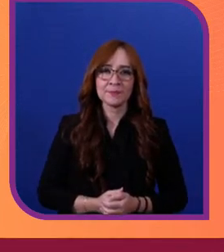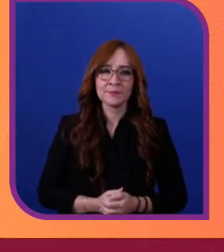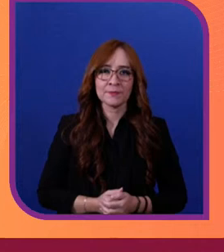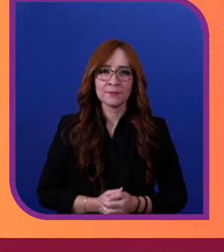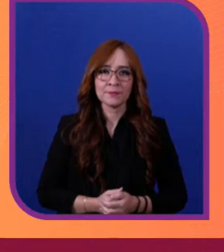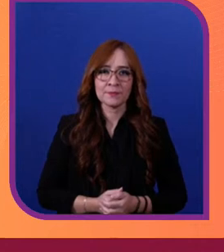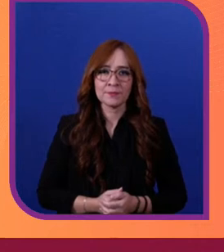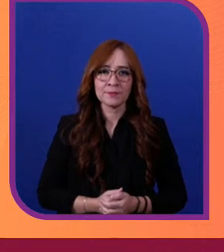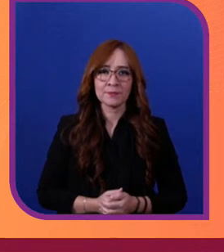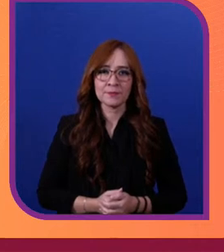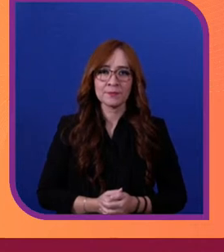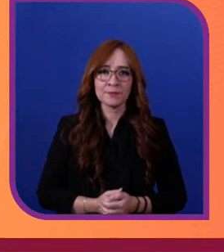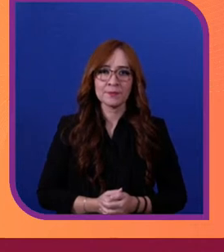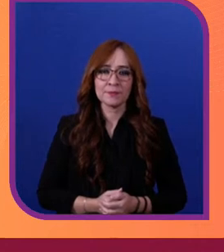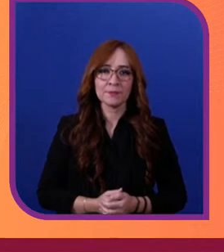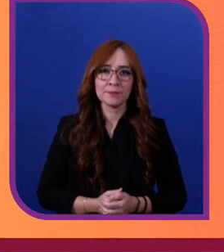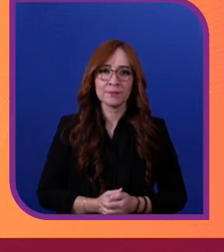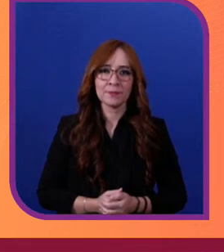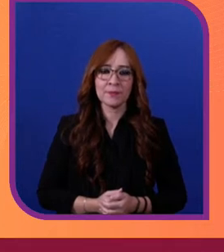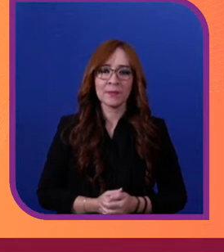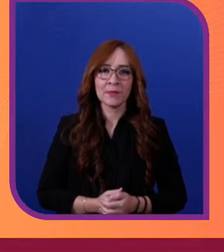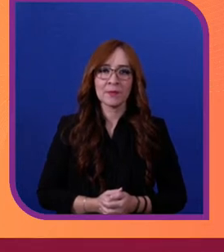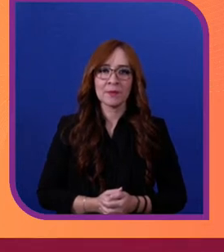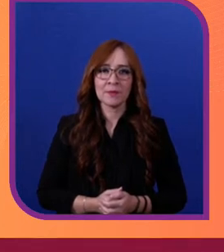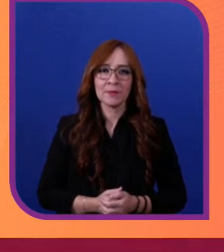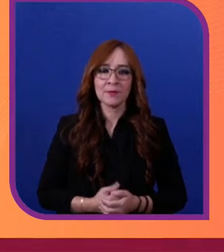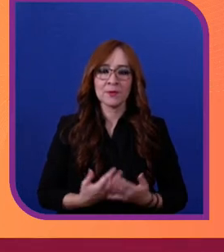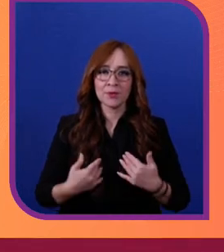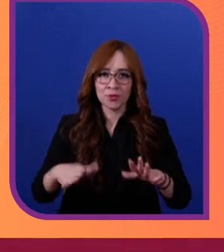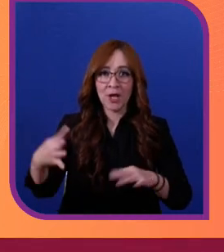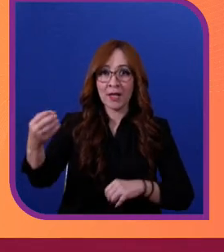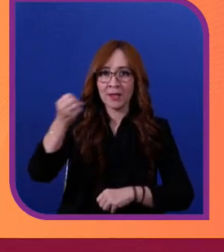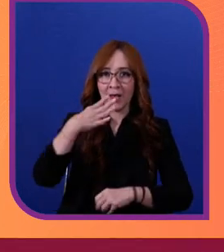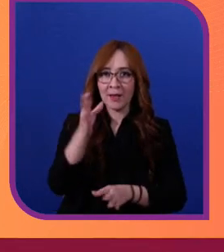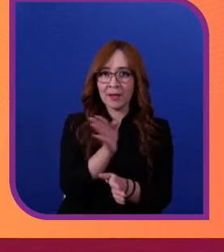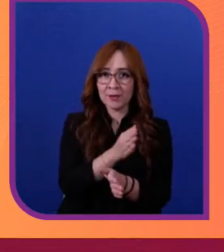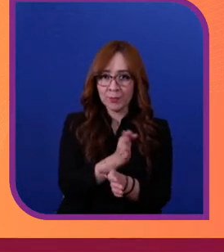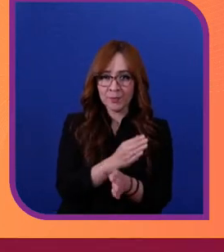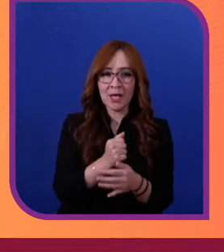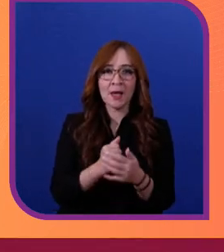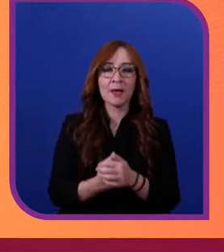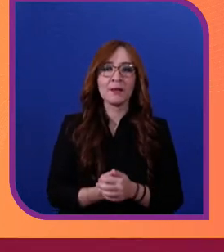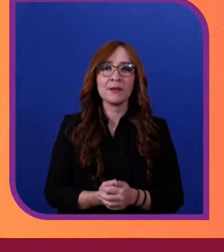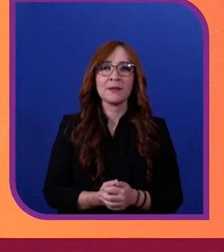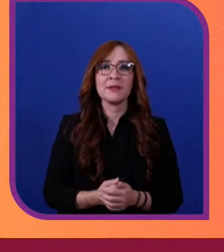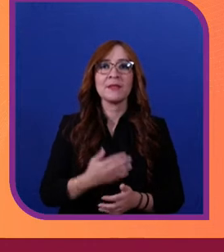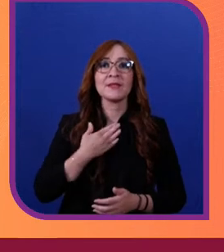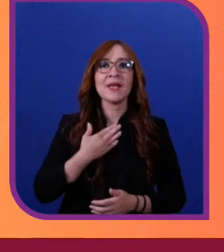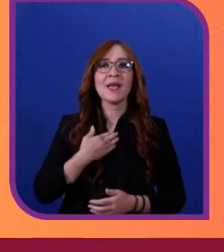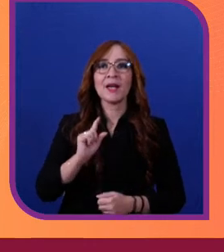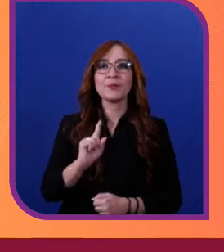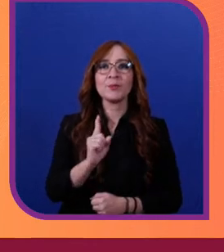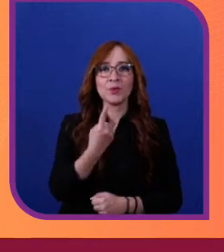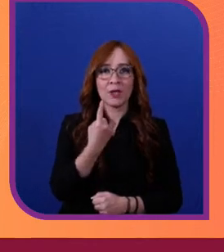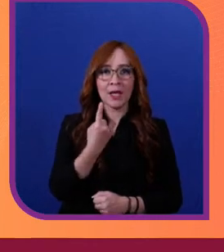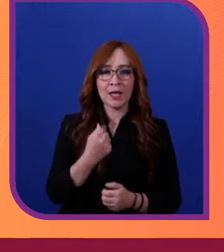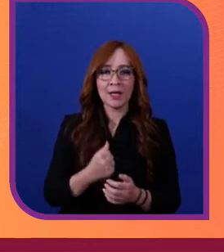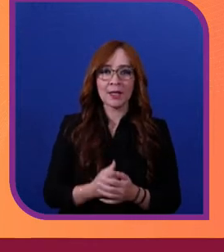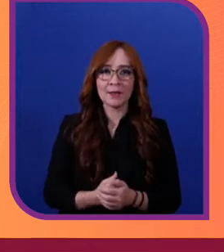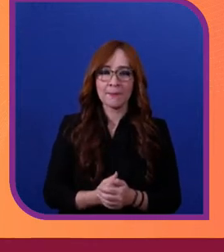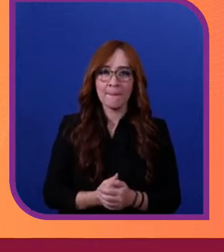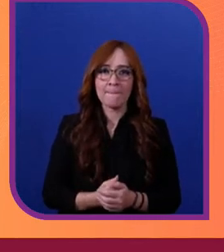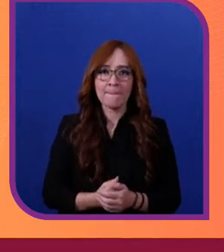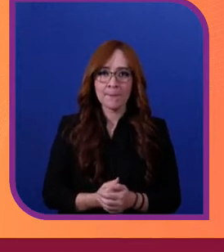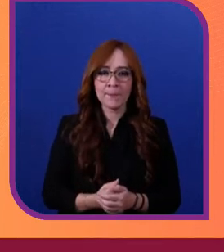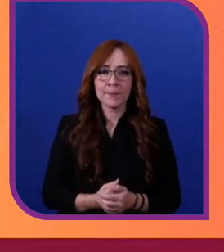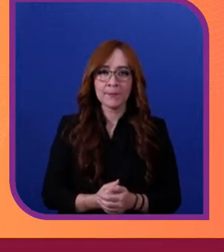ca2o bis mention about an Auto Bertuah tpak lukis mention are about how the role of ice for